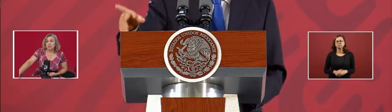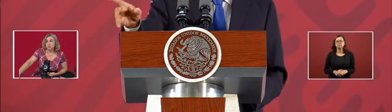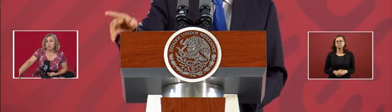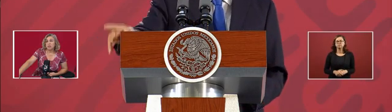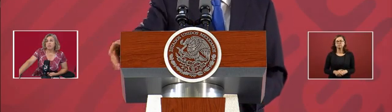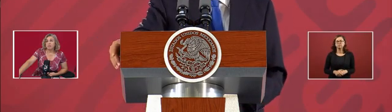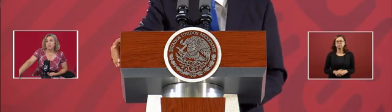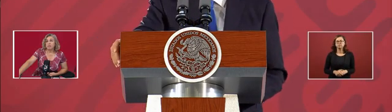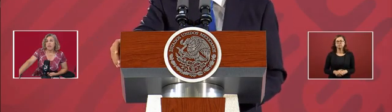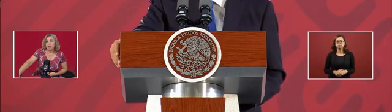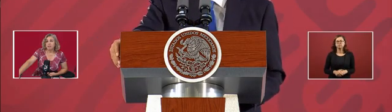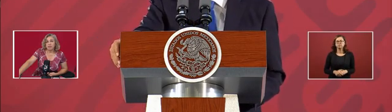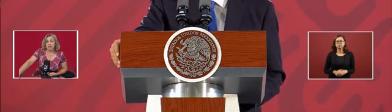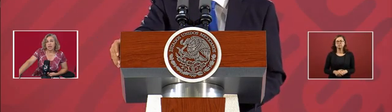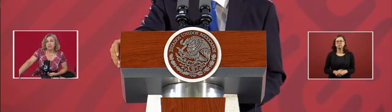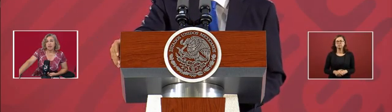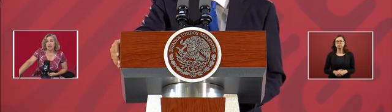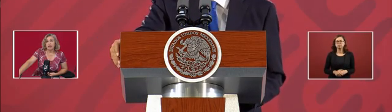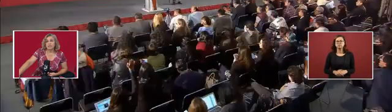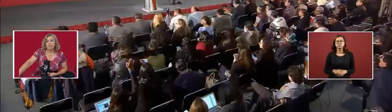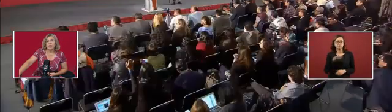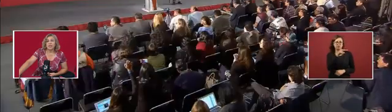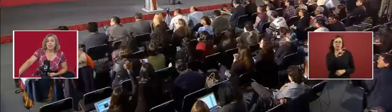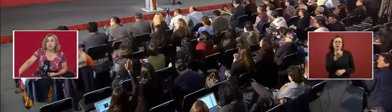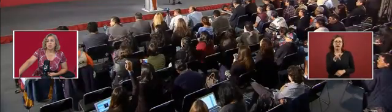has a revision to the